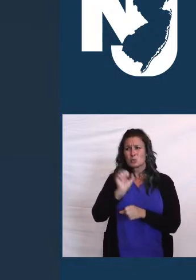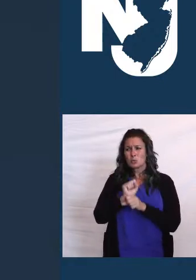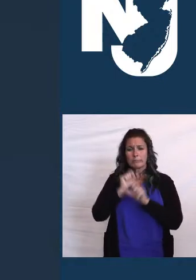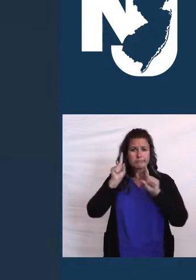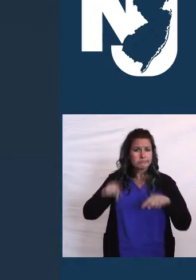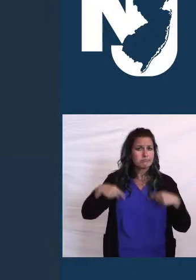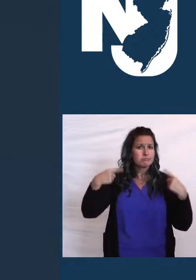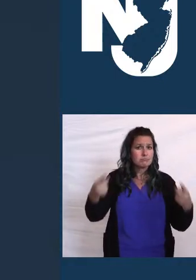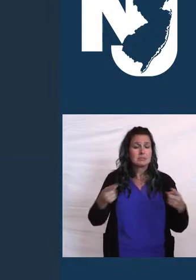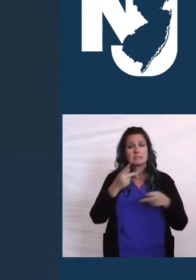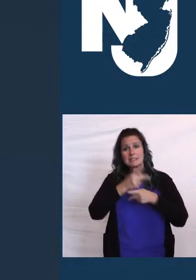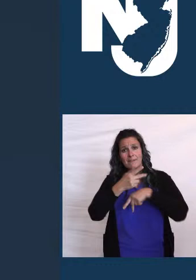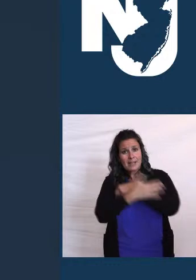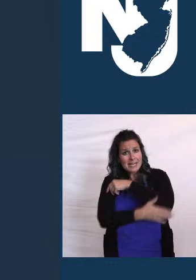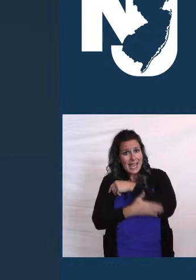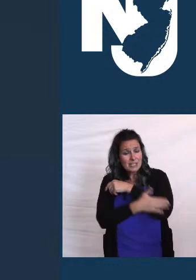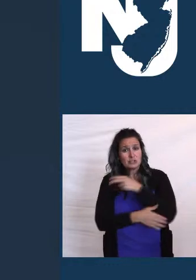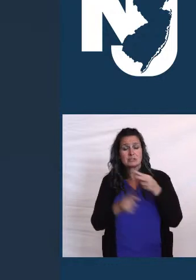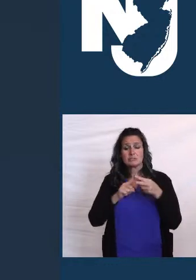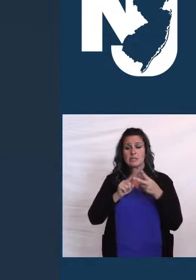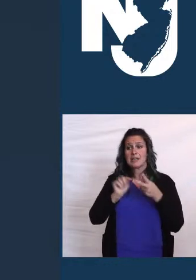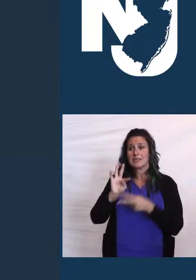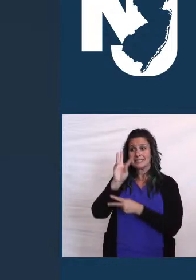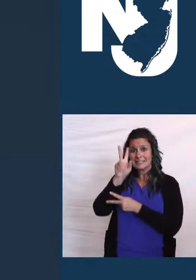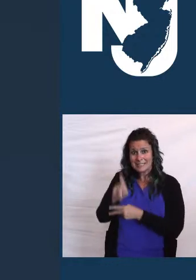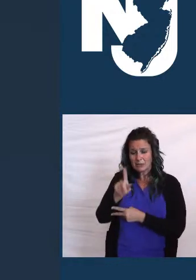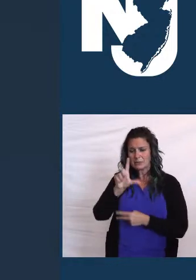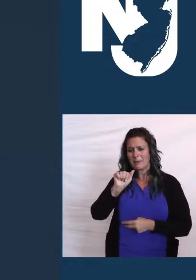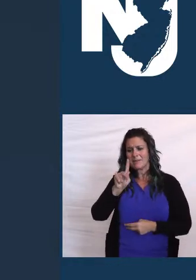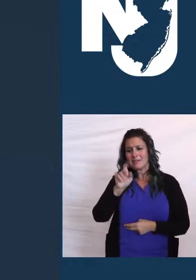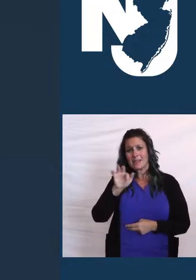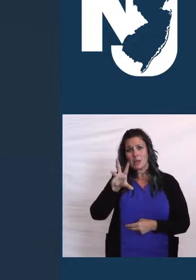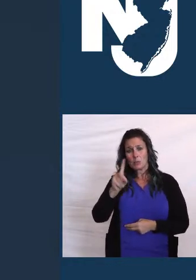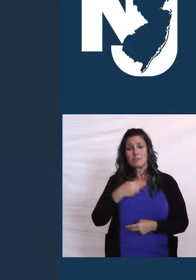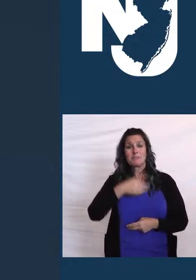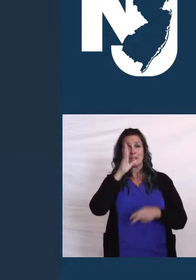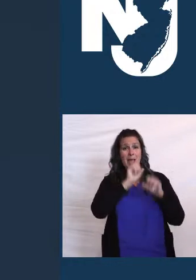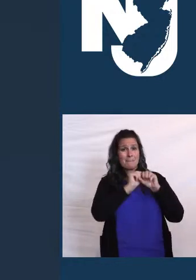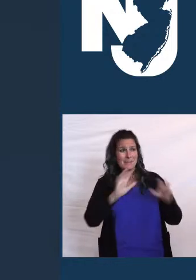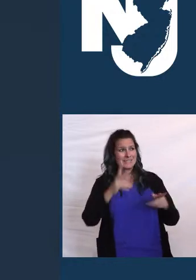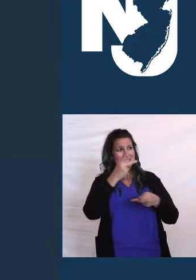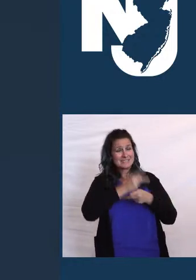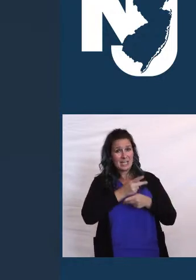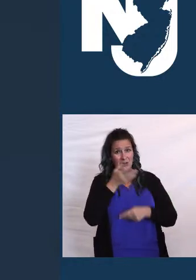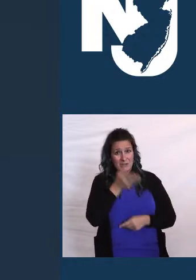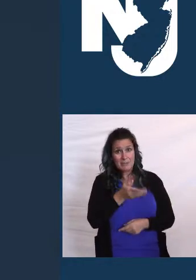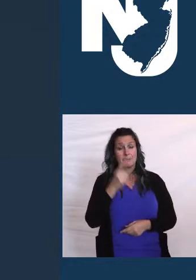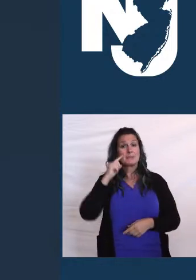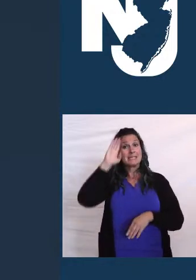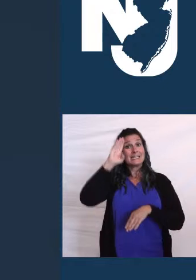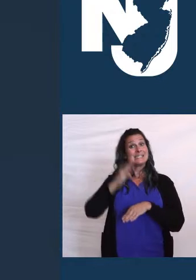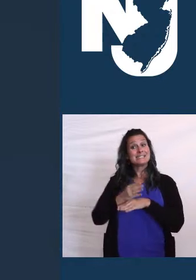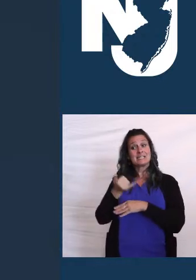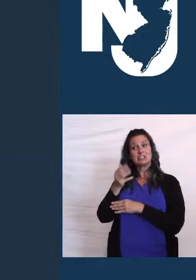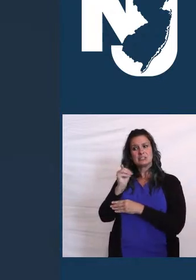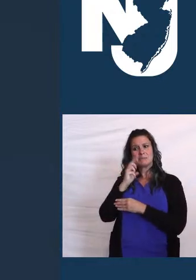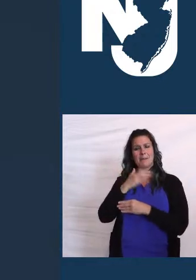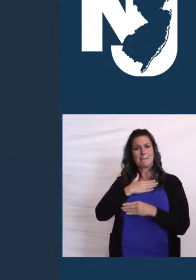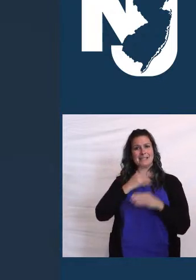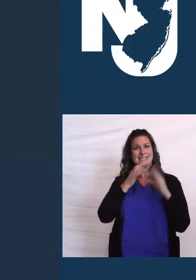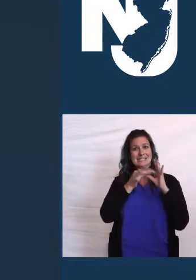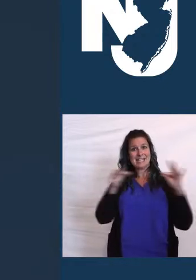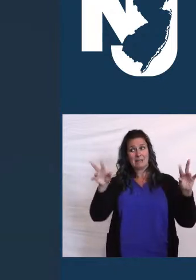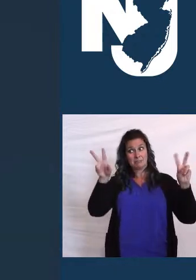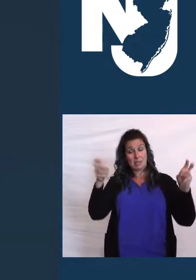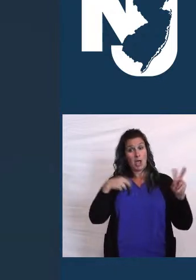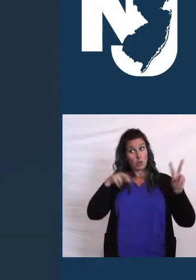years for our nation and the township and people of Lakewood. May God bless and watch over him. His son, Jim, wanted me to say the following, and I quote his